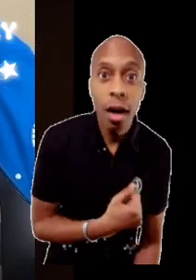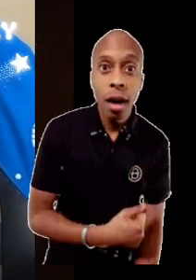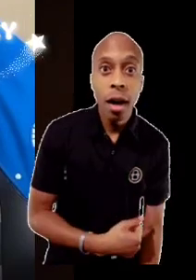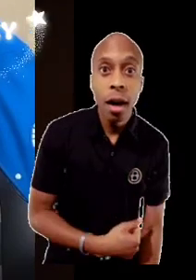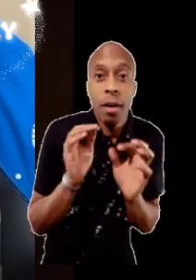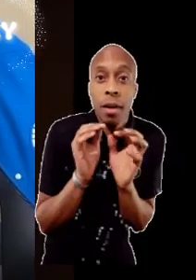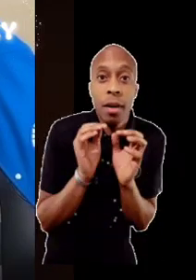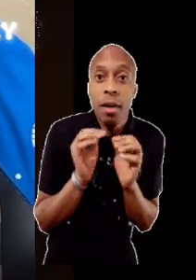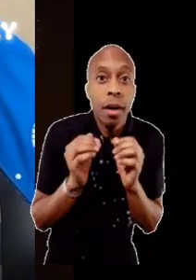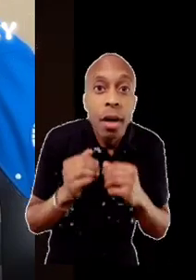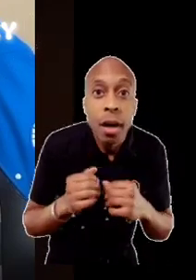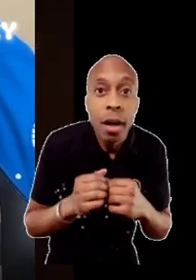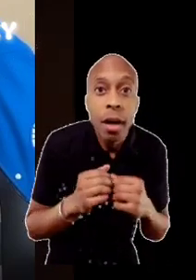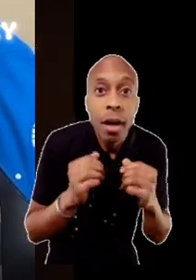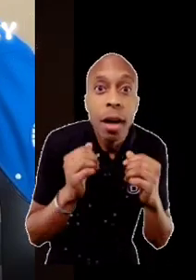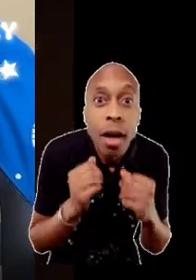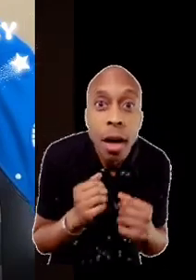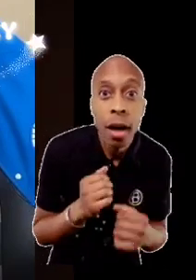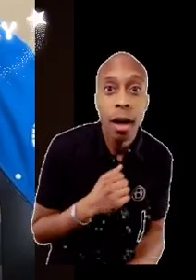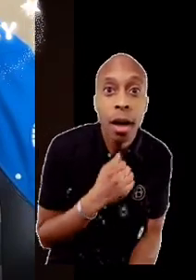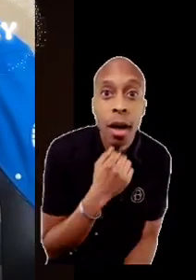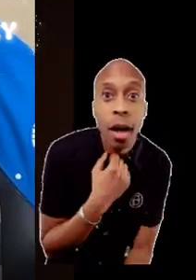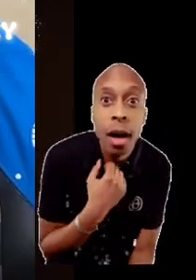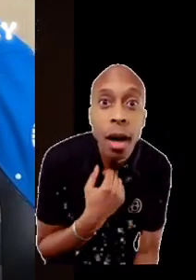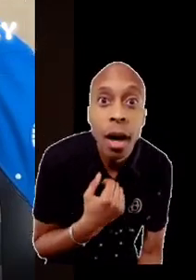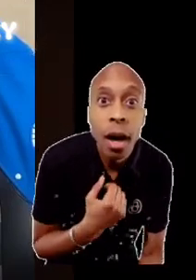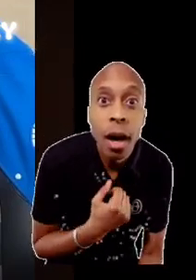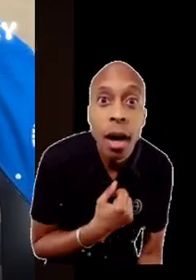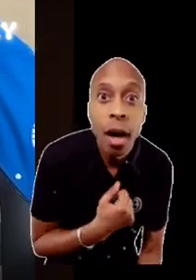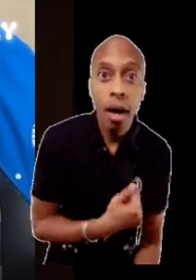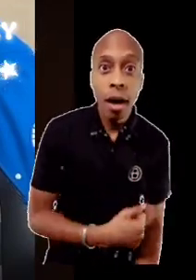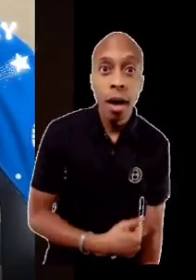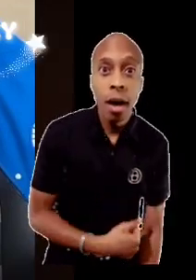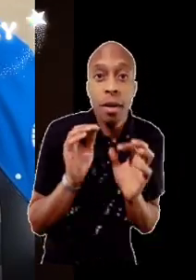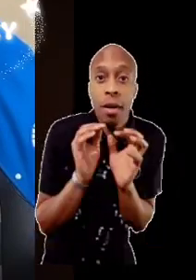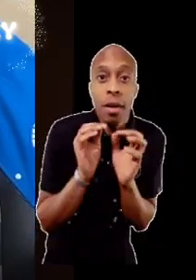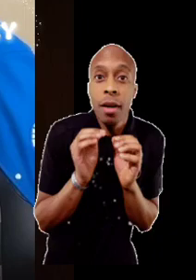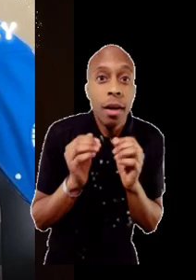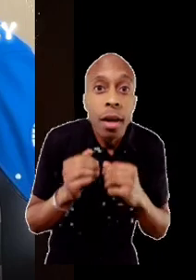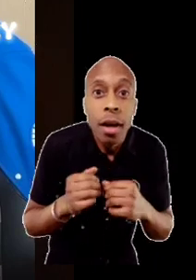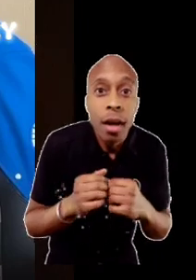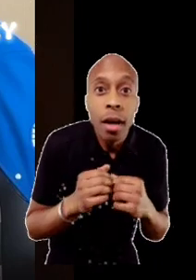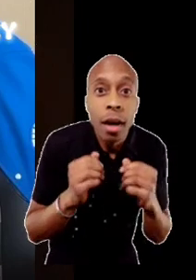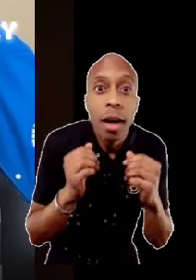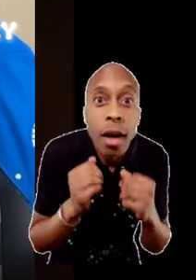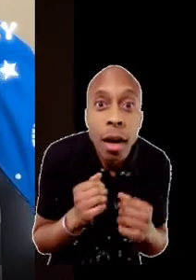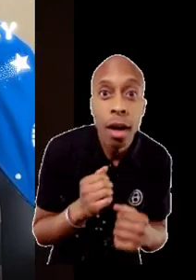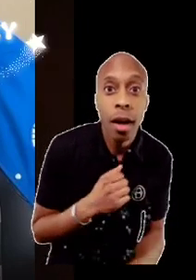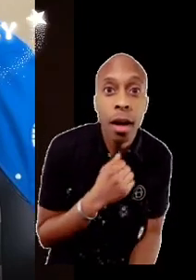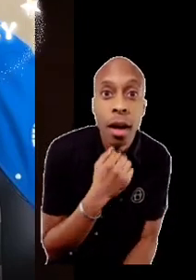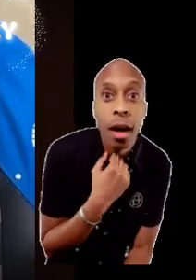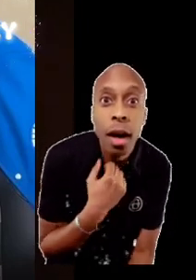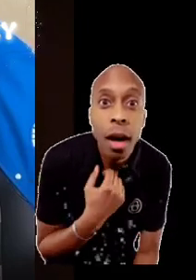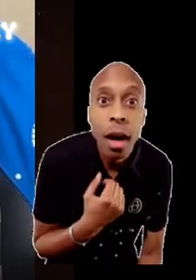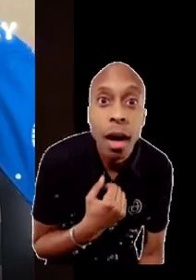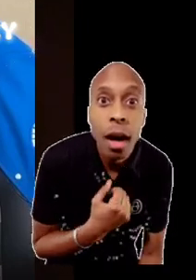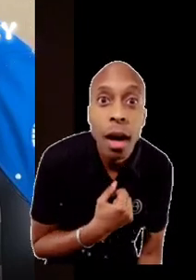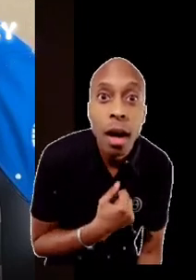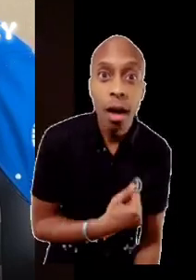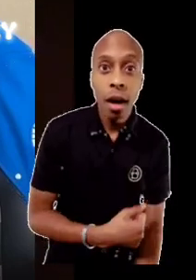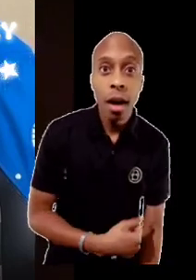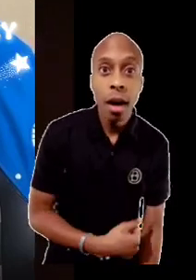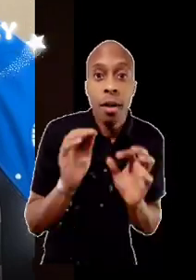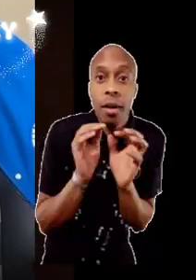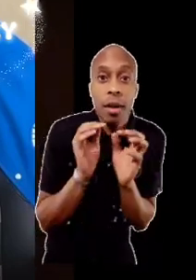because you already did this dividing. Oh, who no come out here? Oh, no happy? I